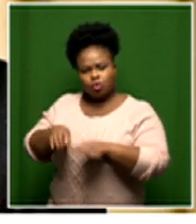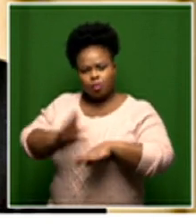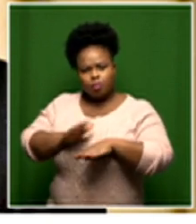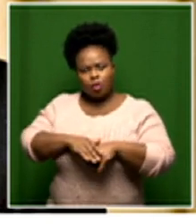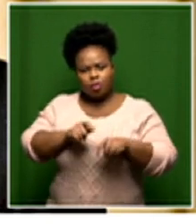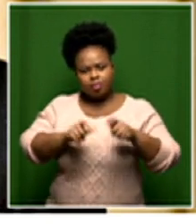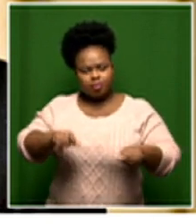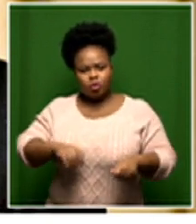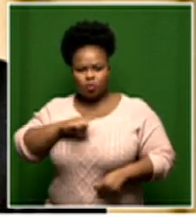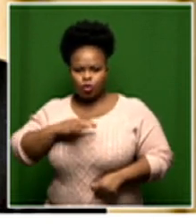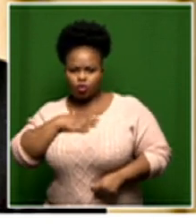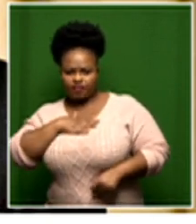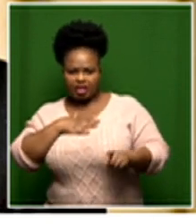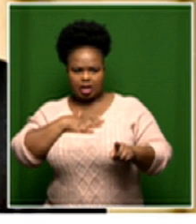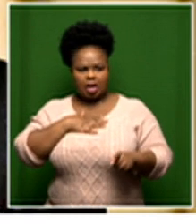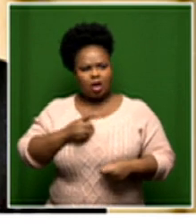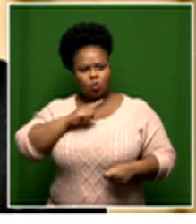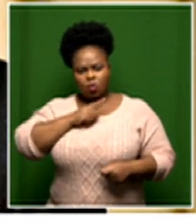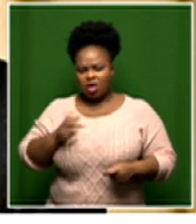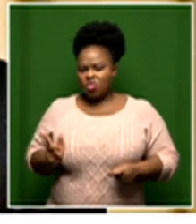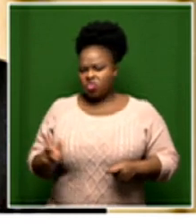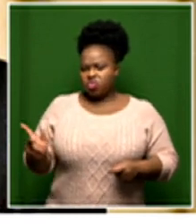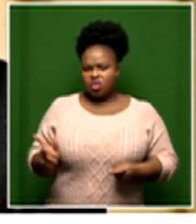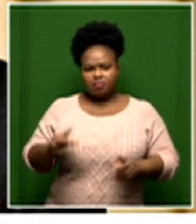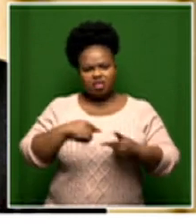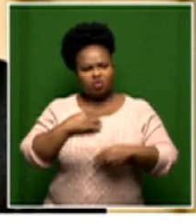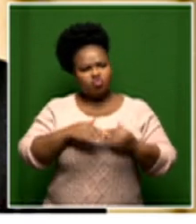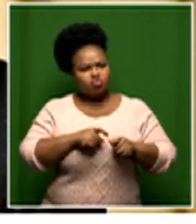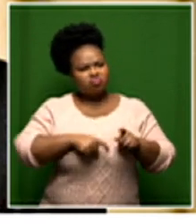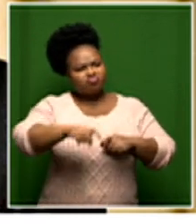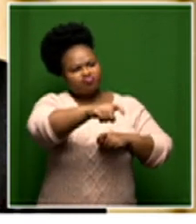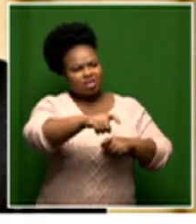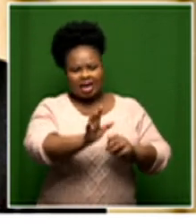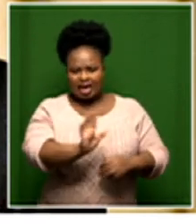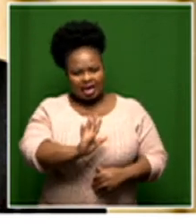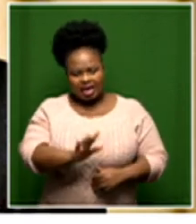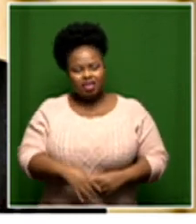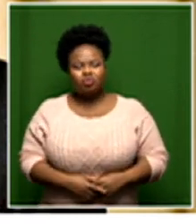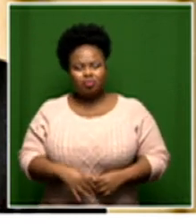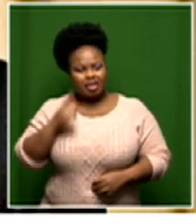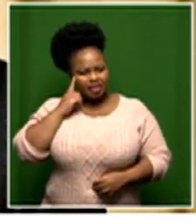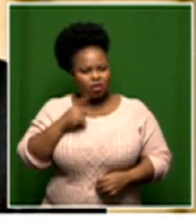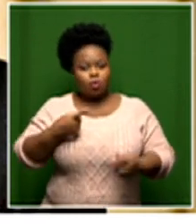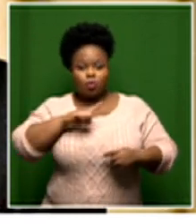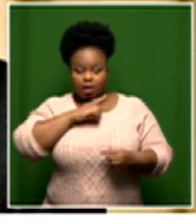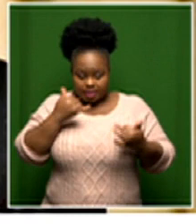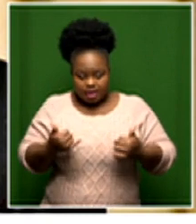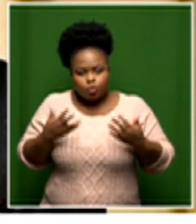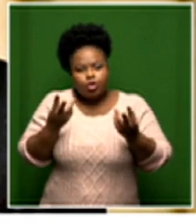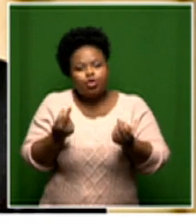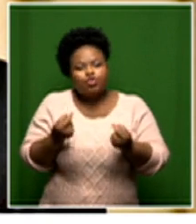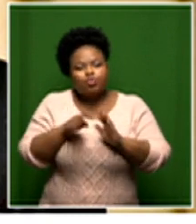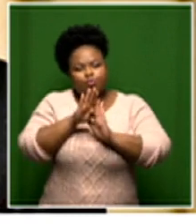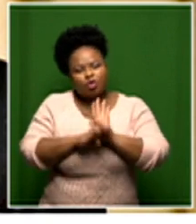so that there's no sense of anybody feeling that they are left out while the others are getting attention. I think it's because we are starting this program. That's